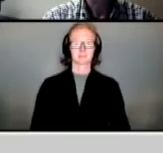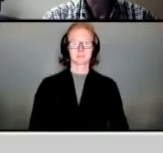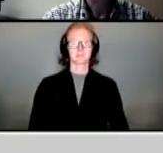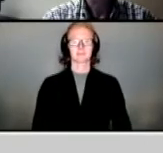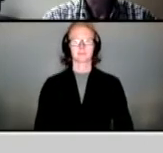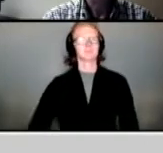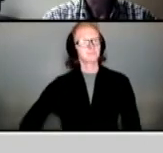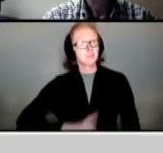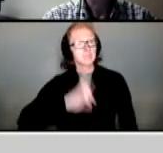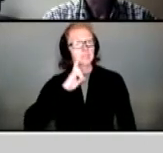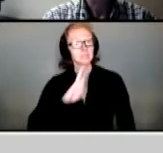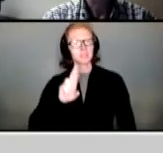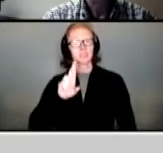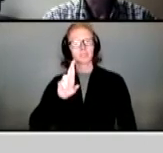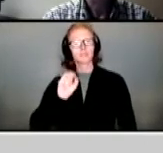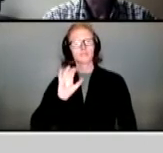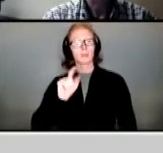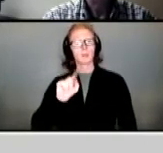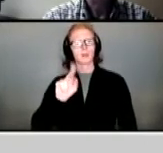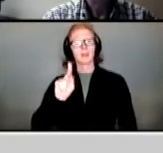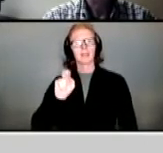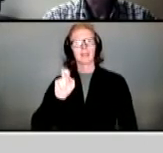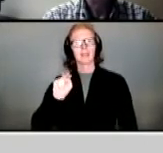Okay, I see Robert Kenneth.